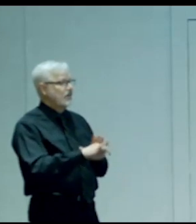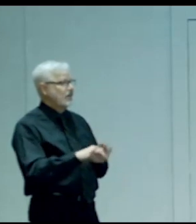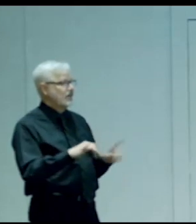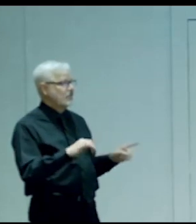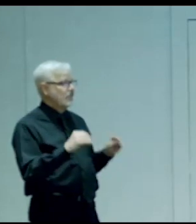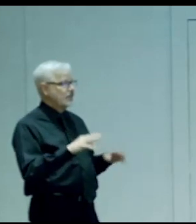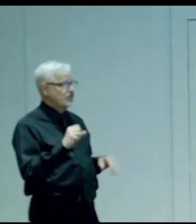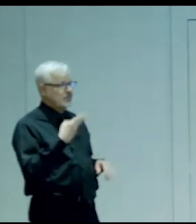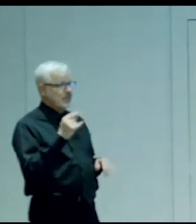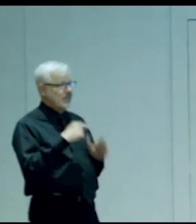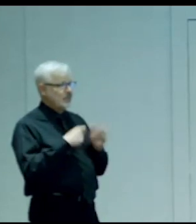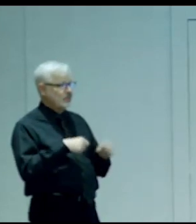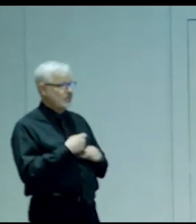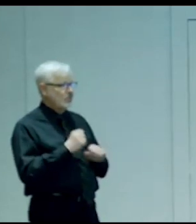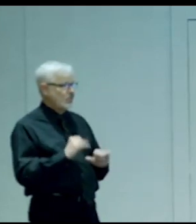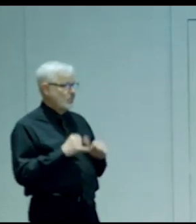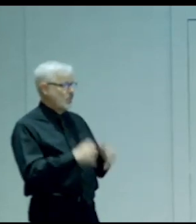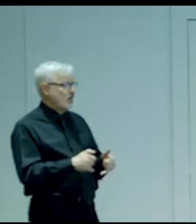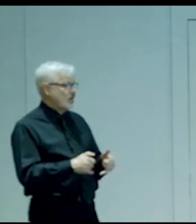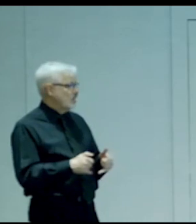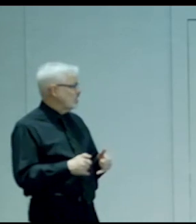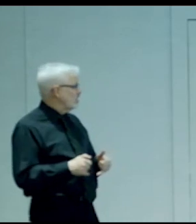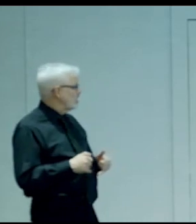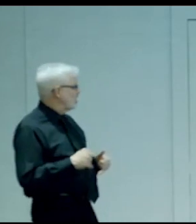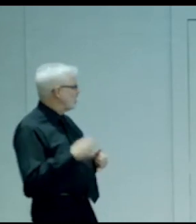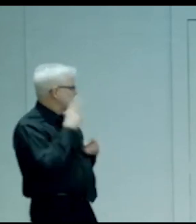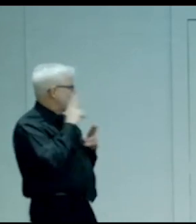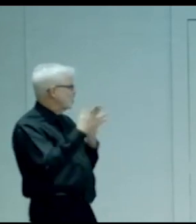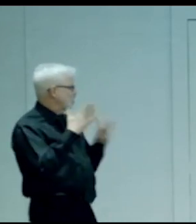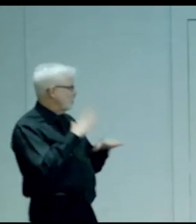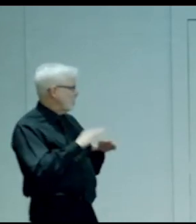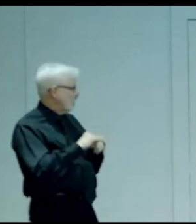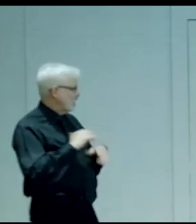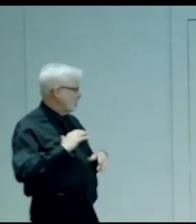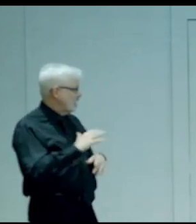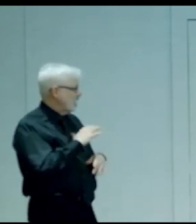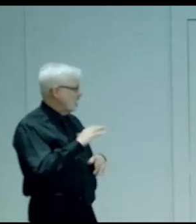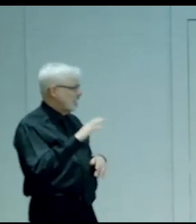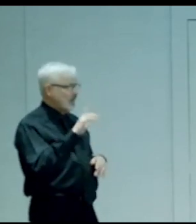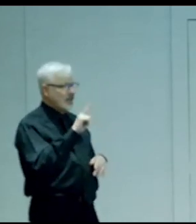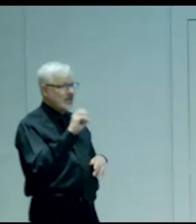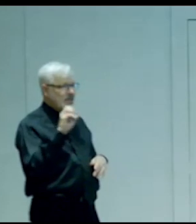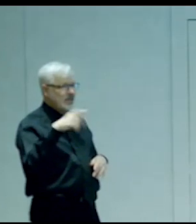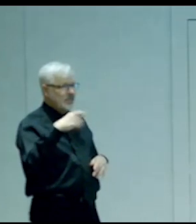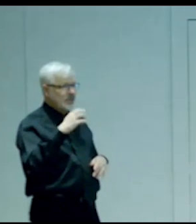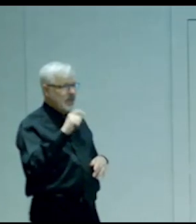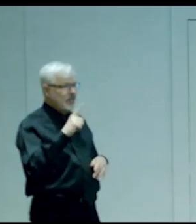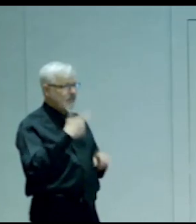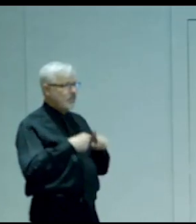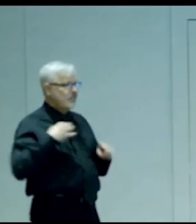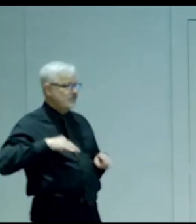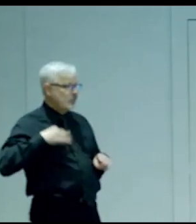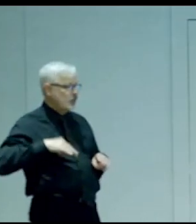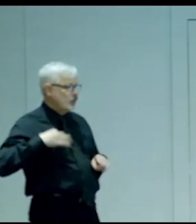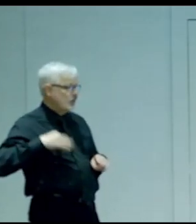as the recipient of this year's award. I was honored to serve on the committee. Lee Patel from Pittsburgh served as the chair